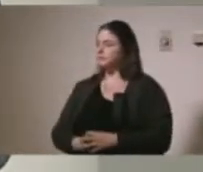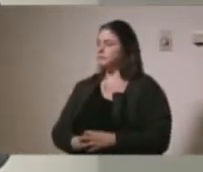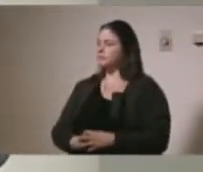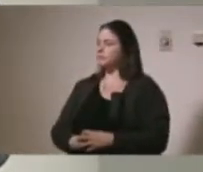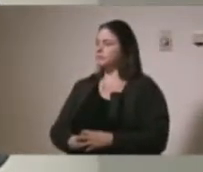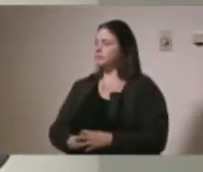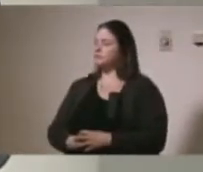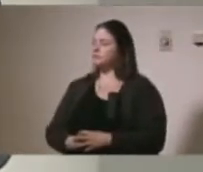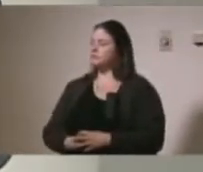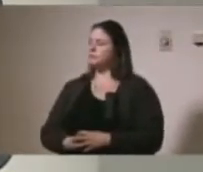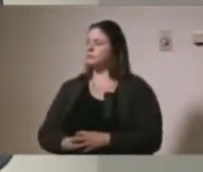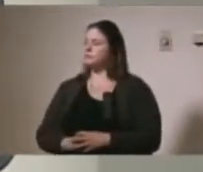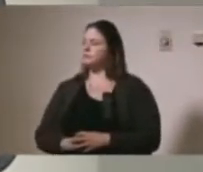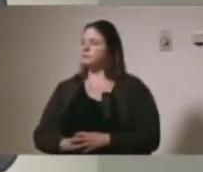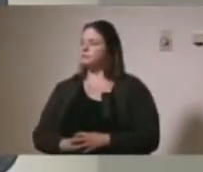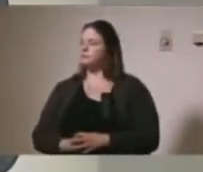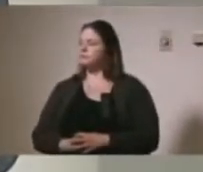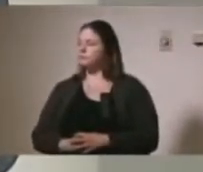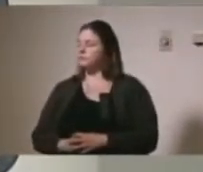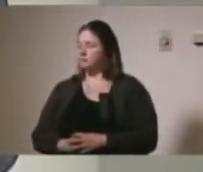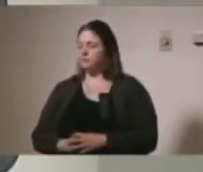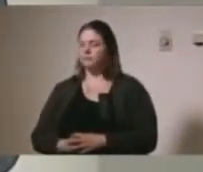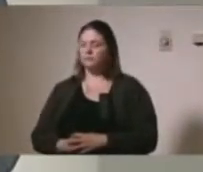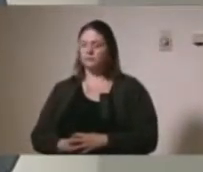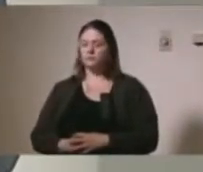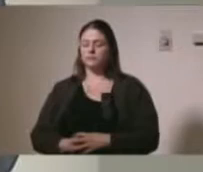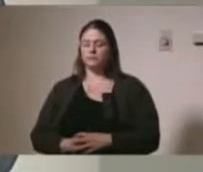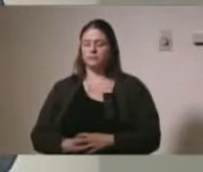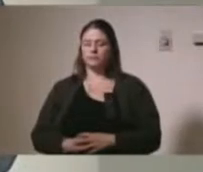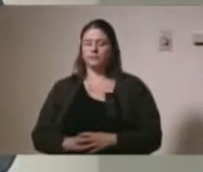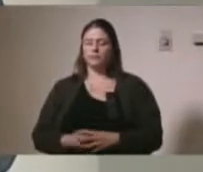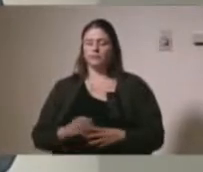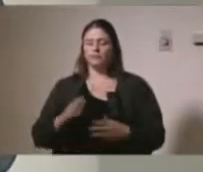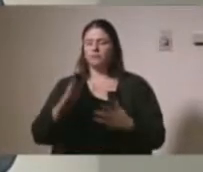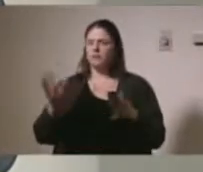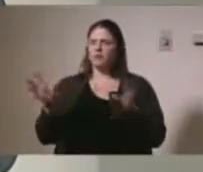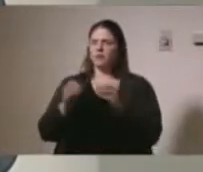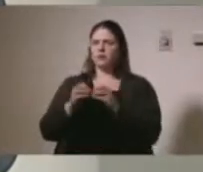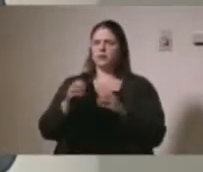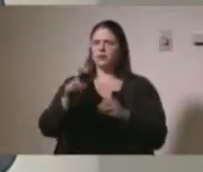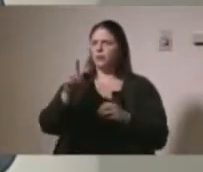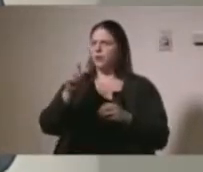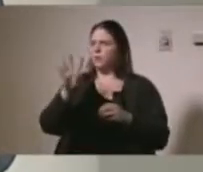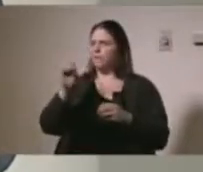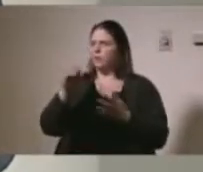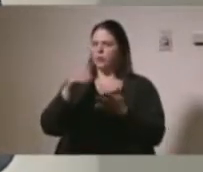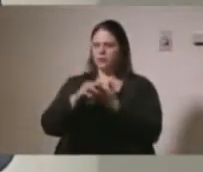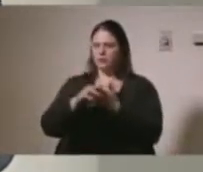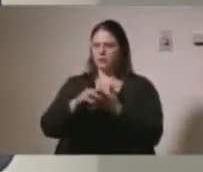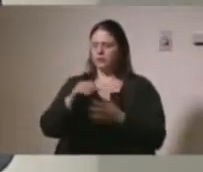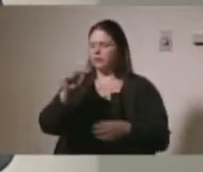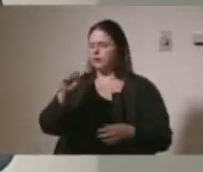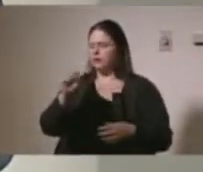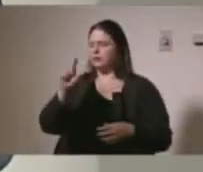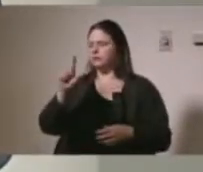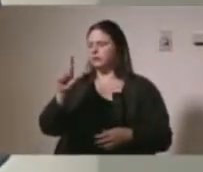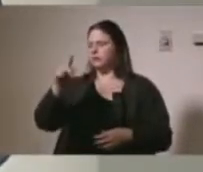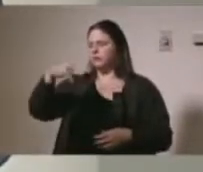Actually, all the workers in Italy, so they're about 140,000. The